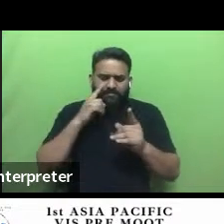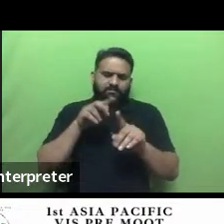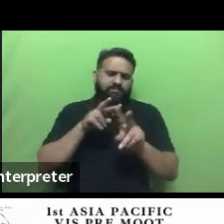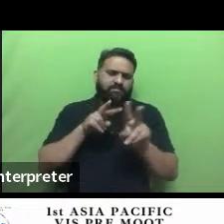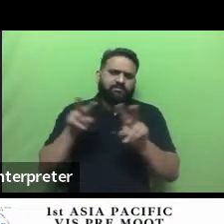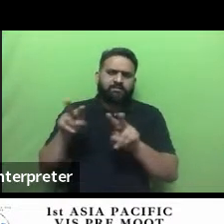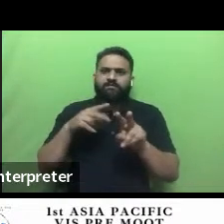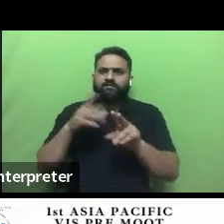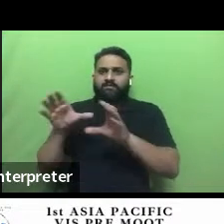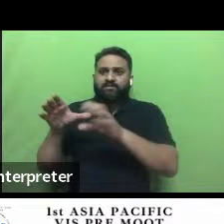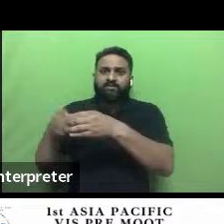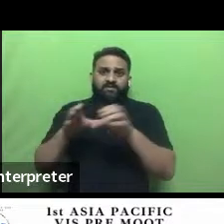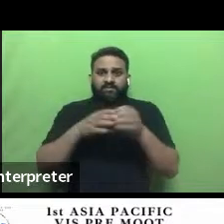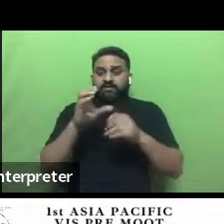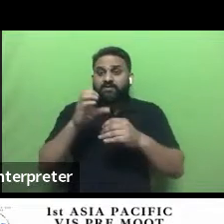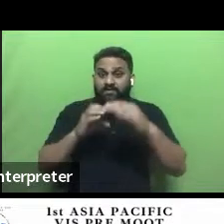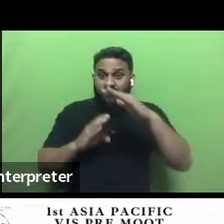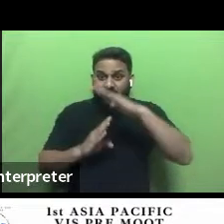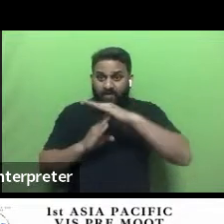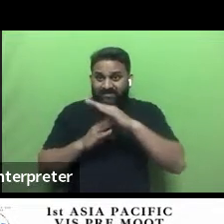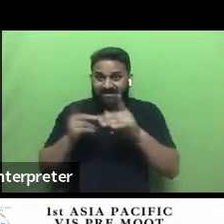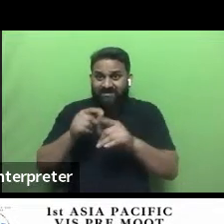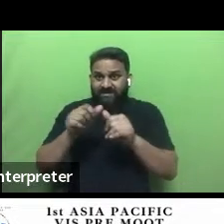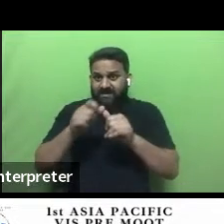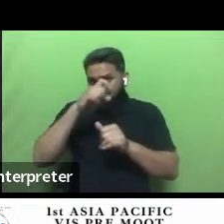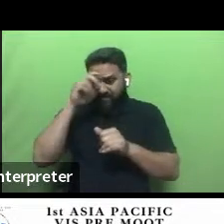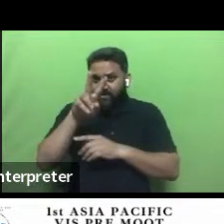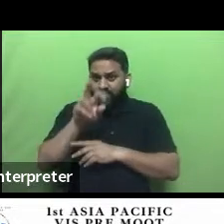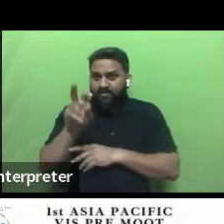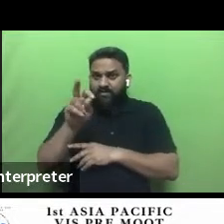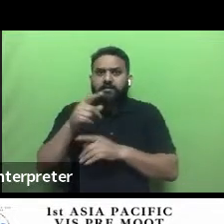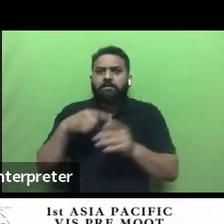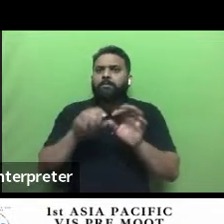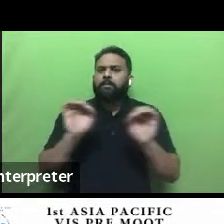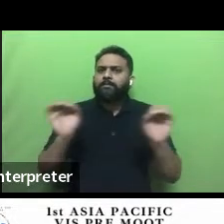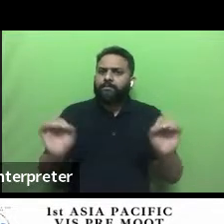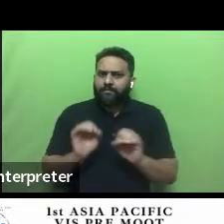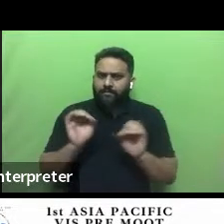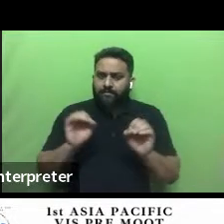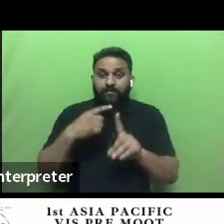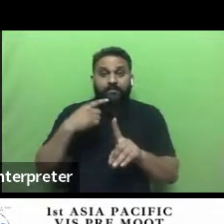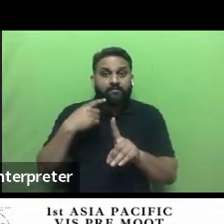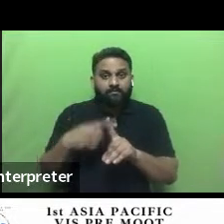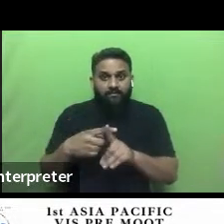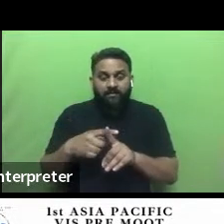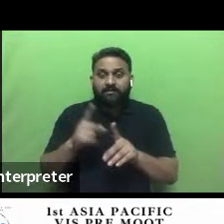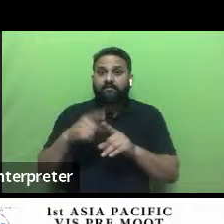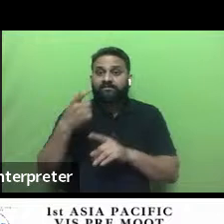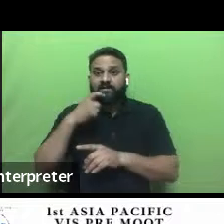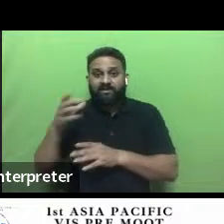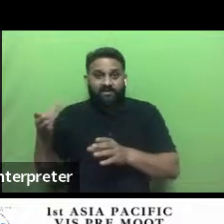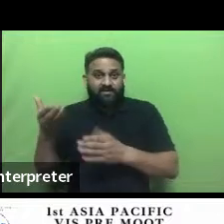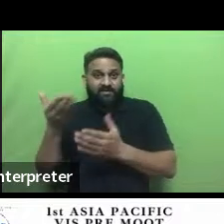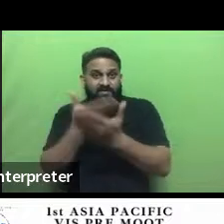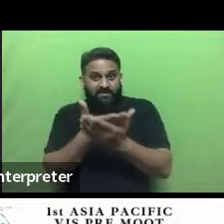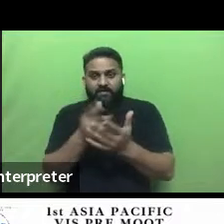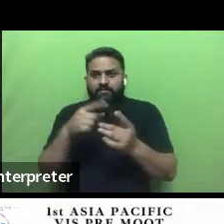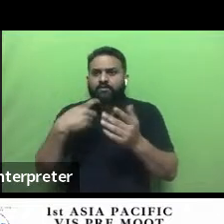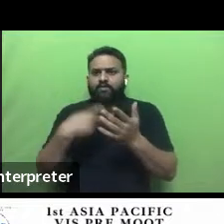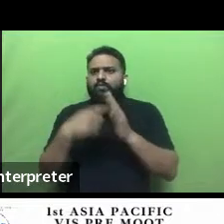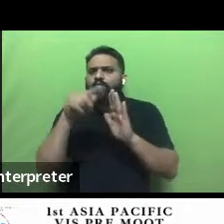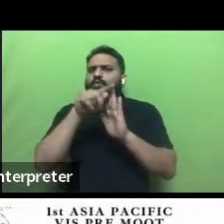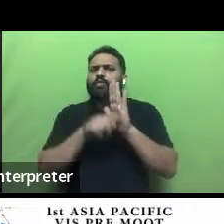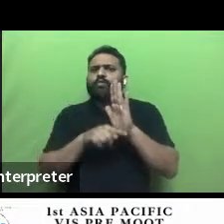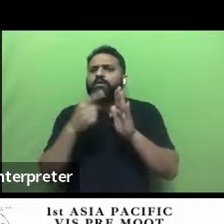not conclude a contract in April 2020, and in any event, the claimant's general conditions of sale were